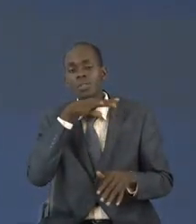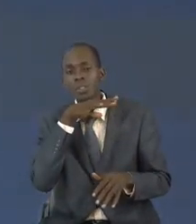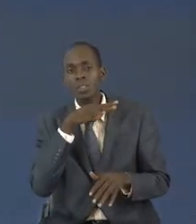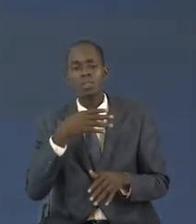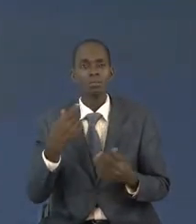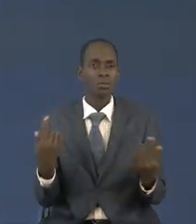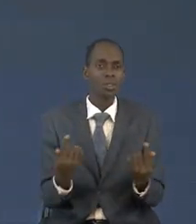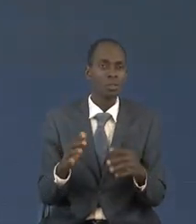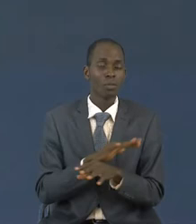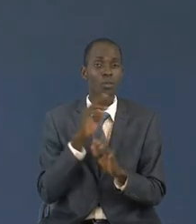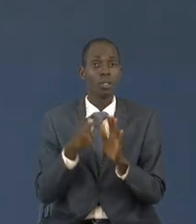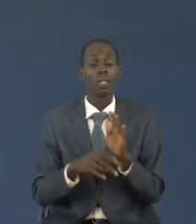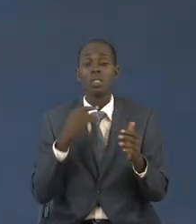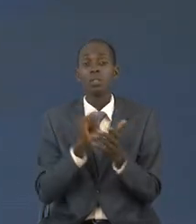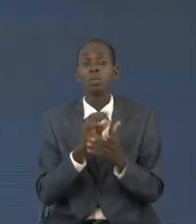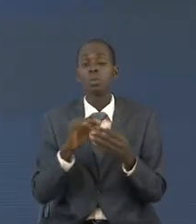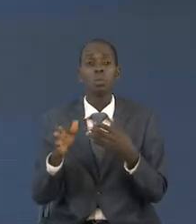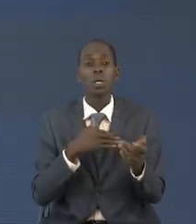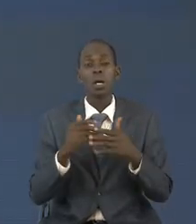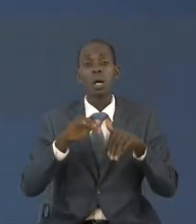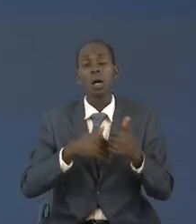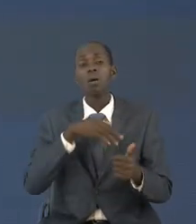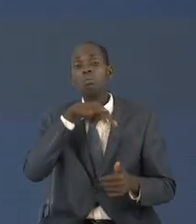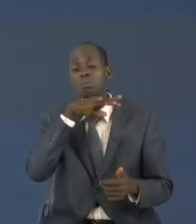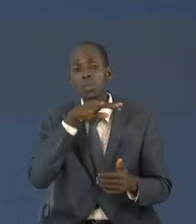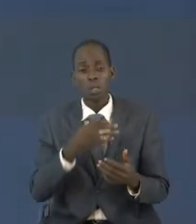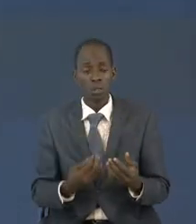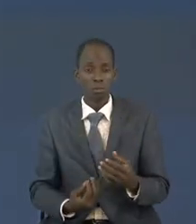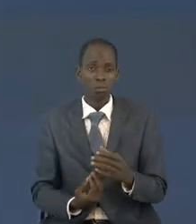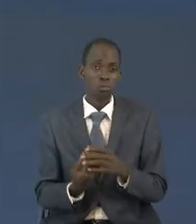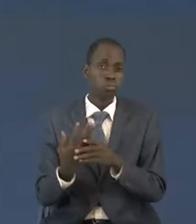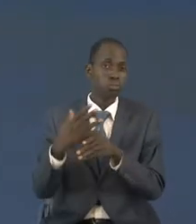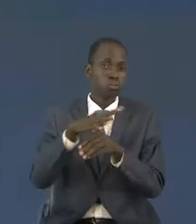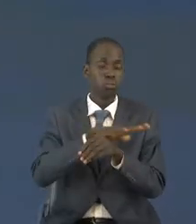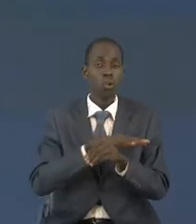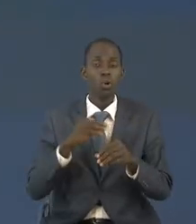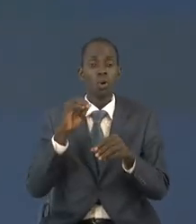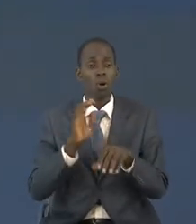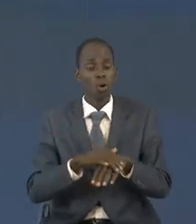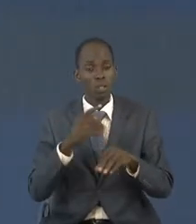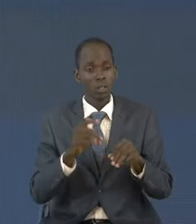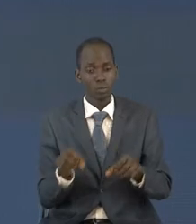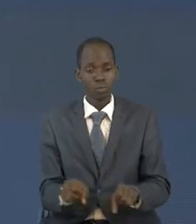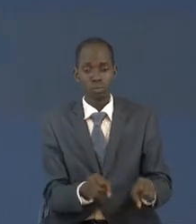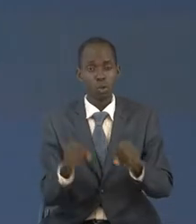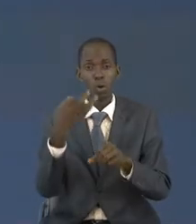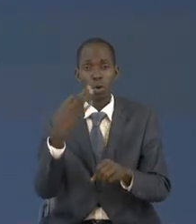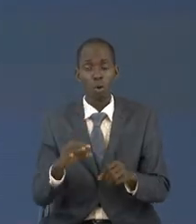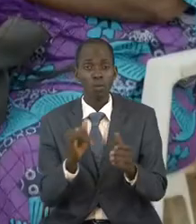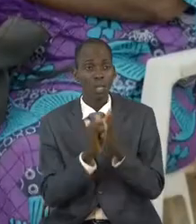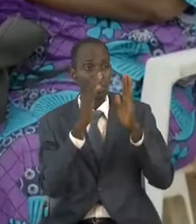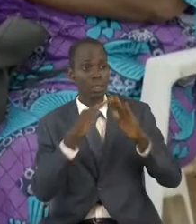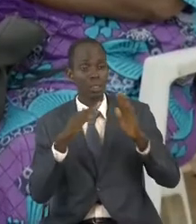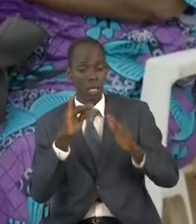how much corruption flows on the street of Babylon, I will not defile myself.